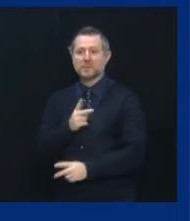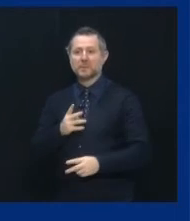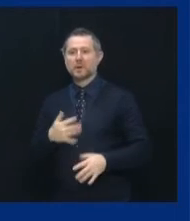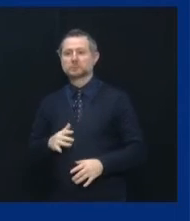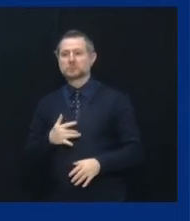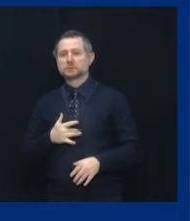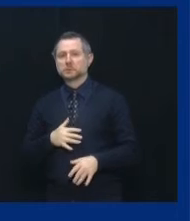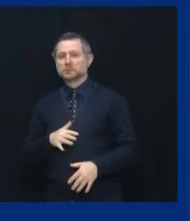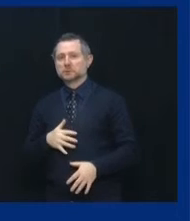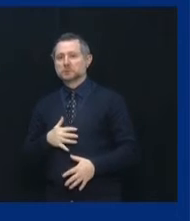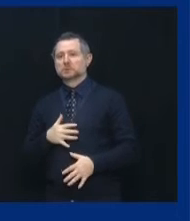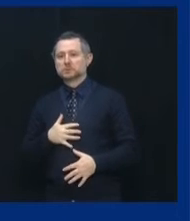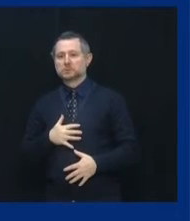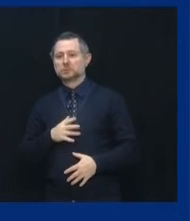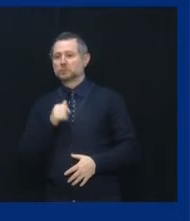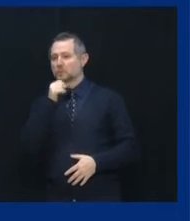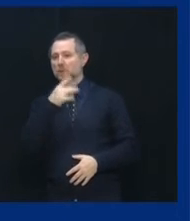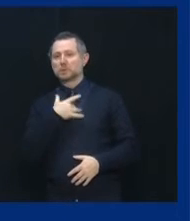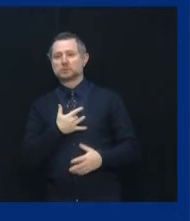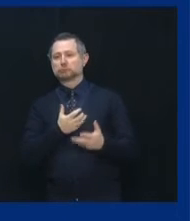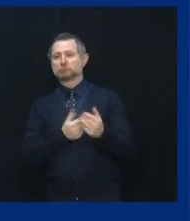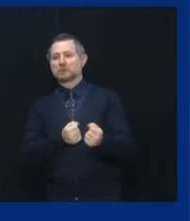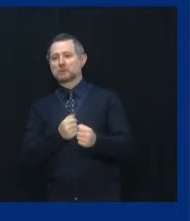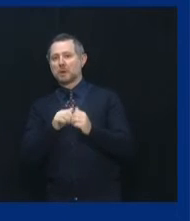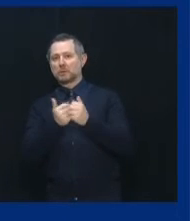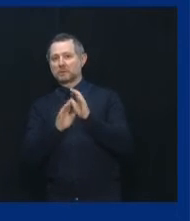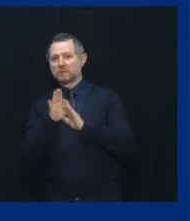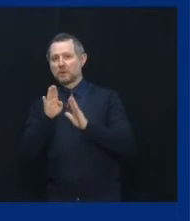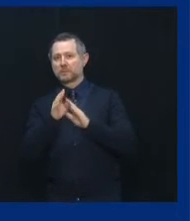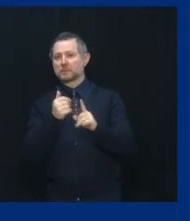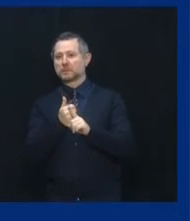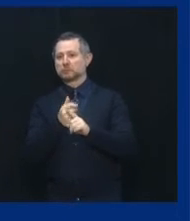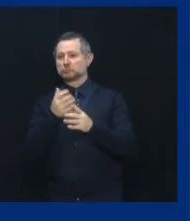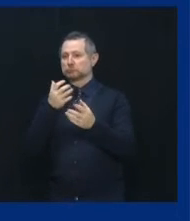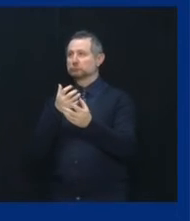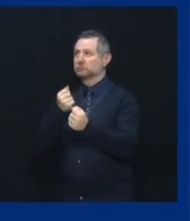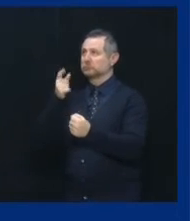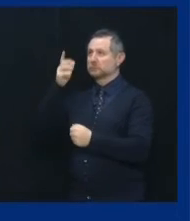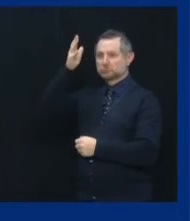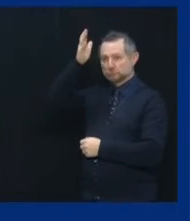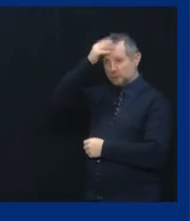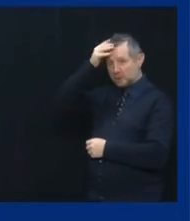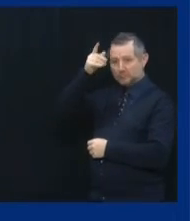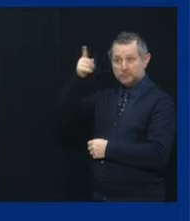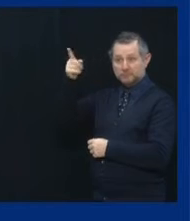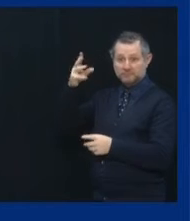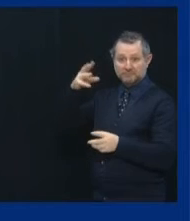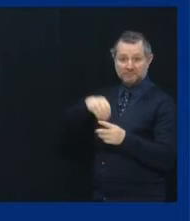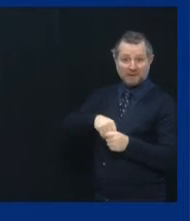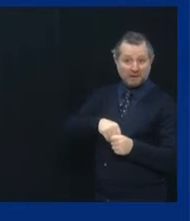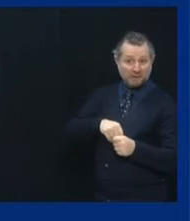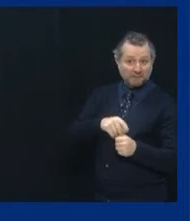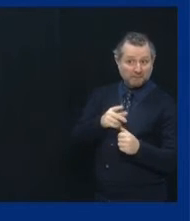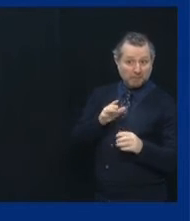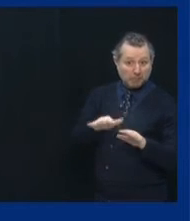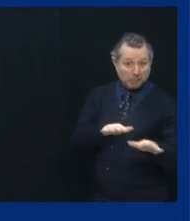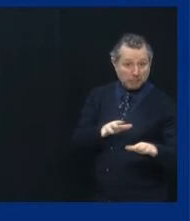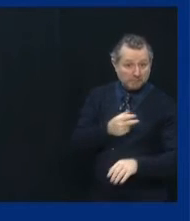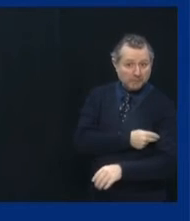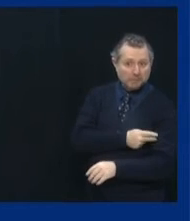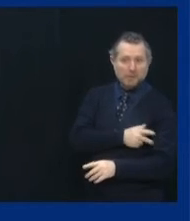vaccine was developed. There was skepticism about the Trump administration. There was skepticism about an accelerated approval